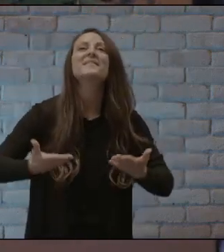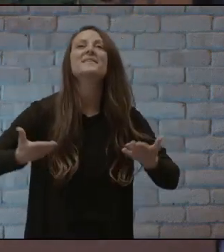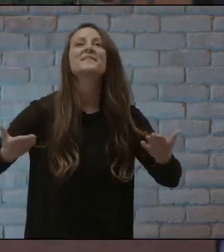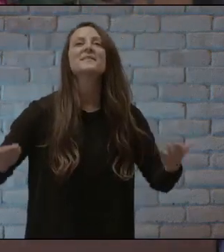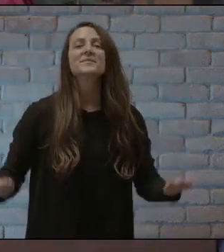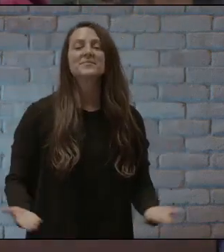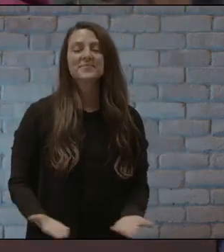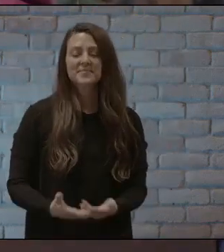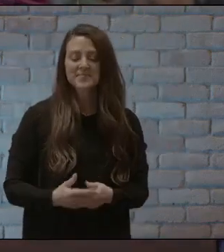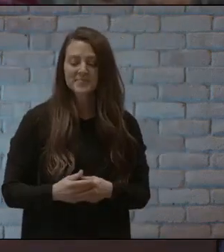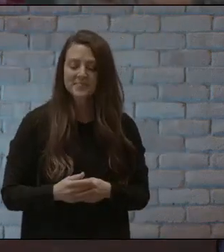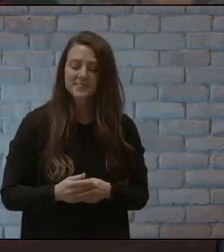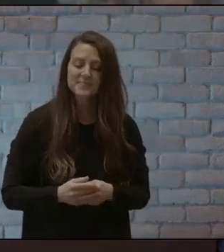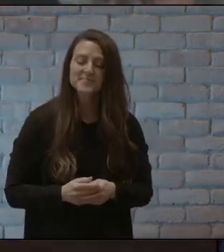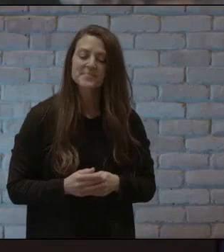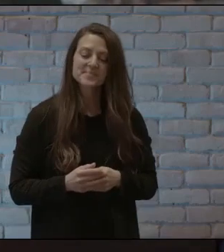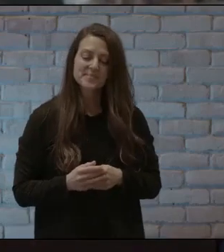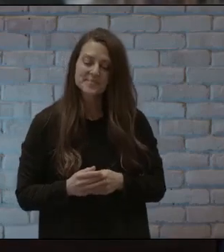heaven.